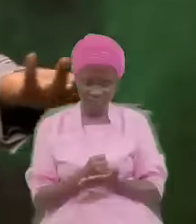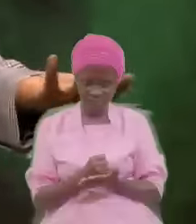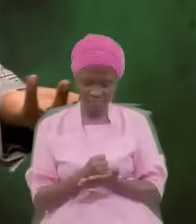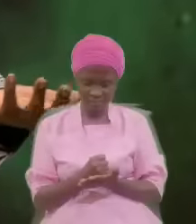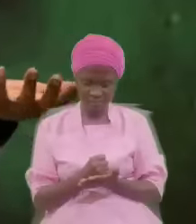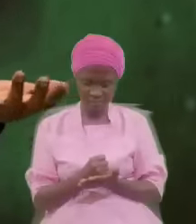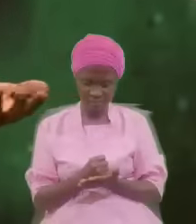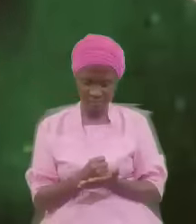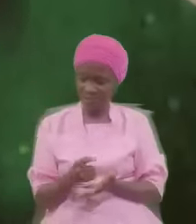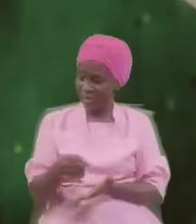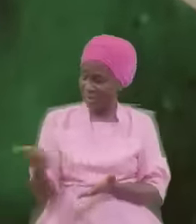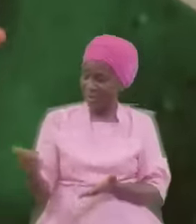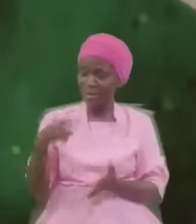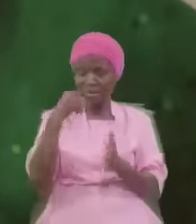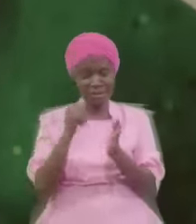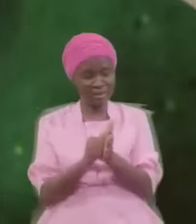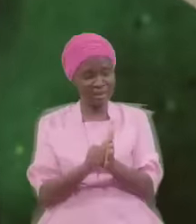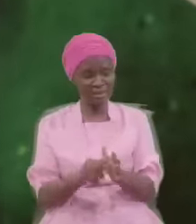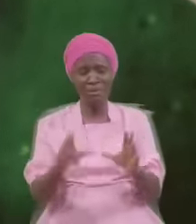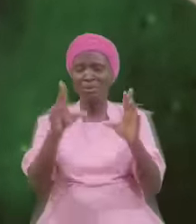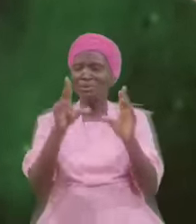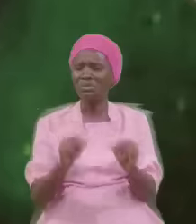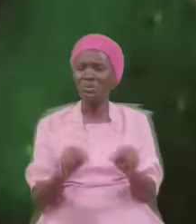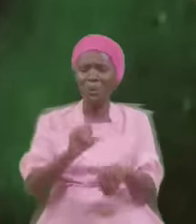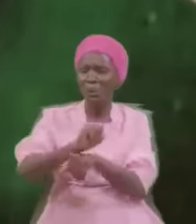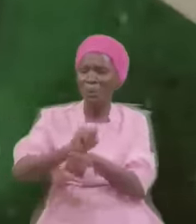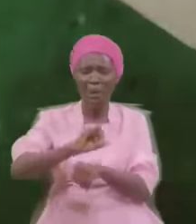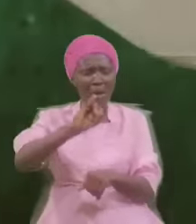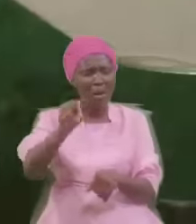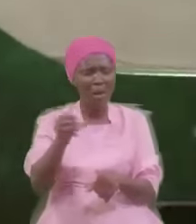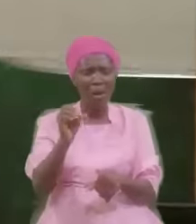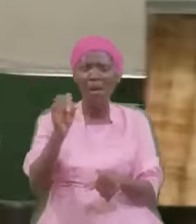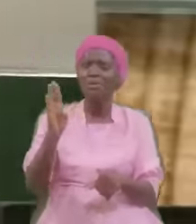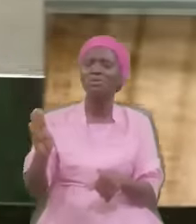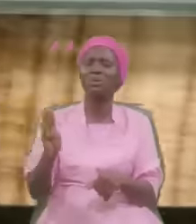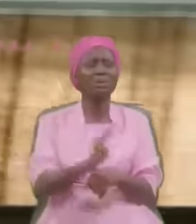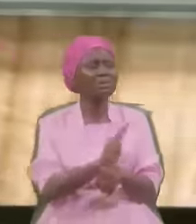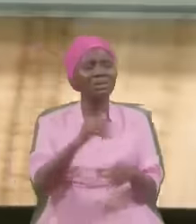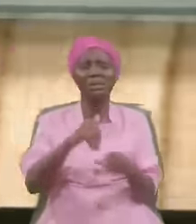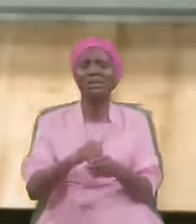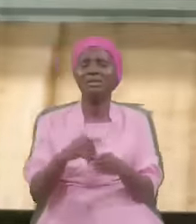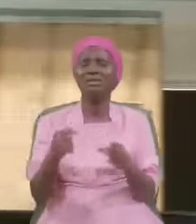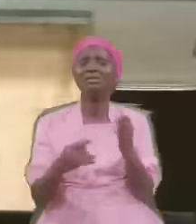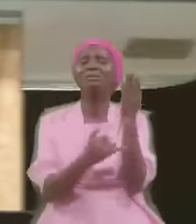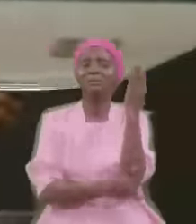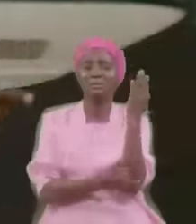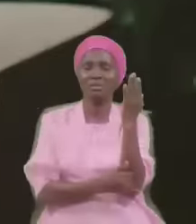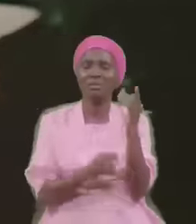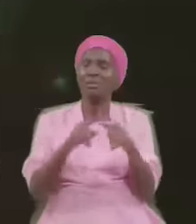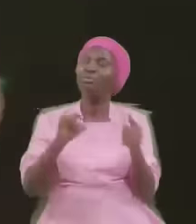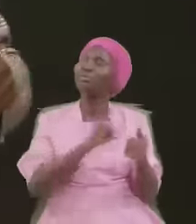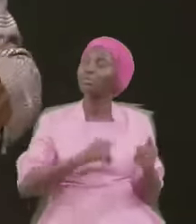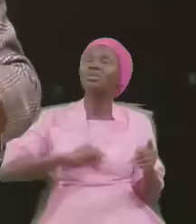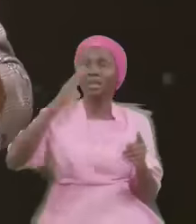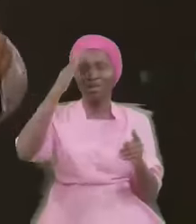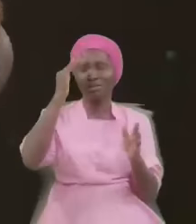They say there's no job in town. But Lord, I know you'll make a way where there's